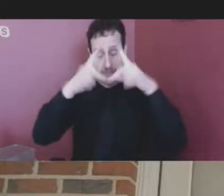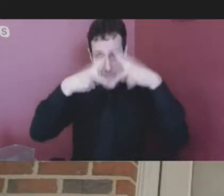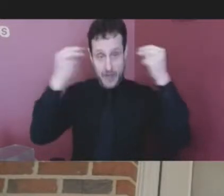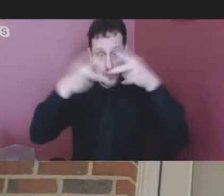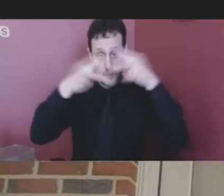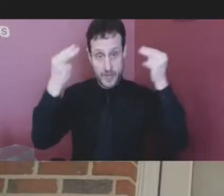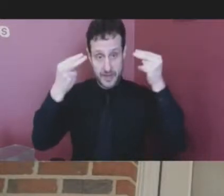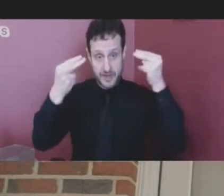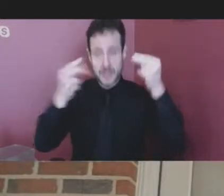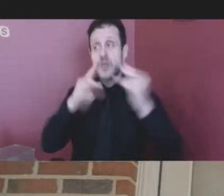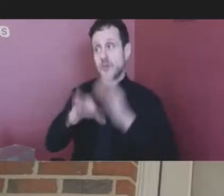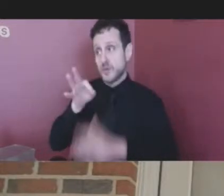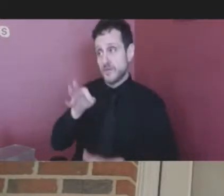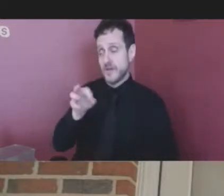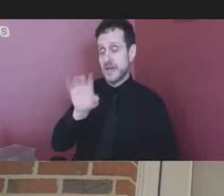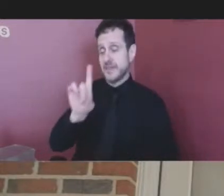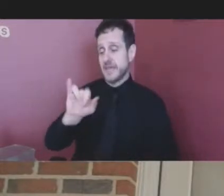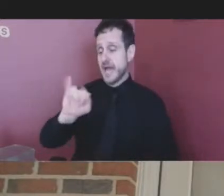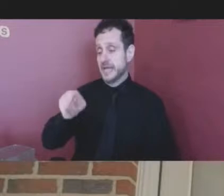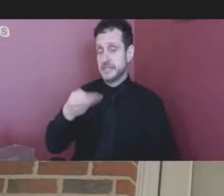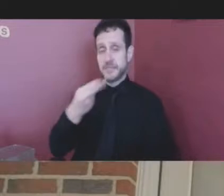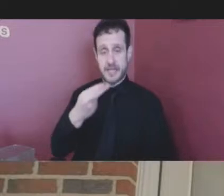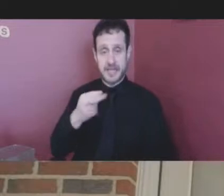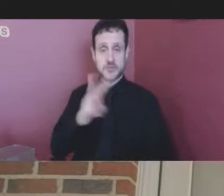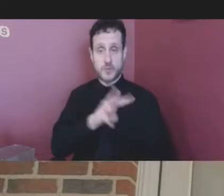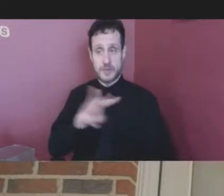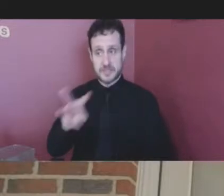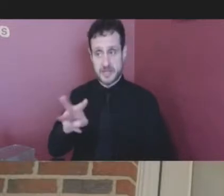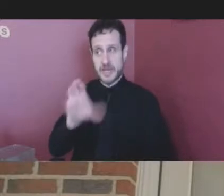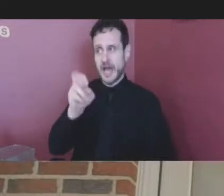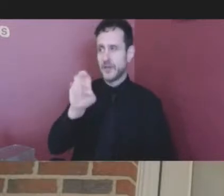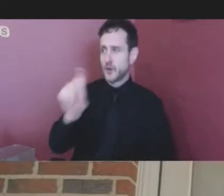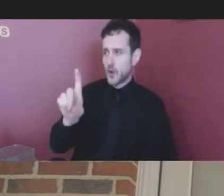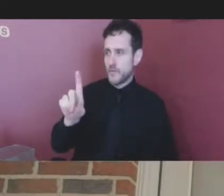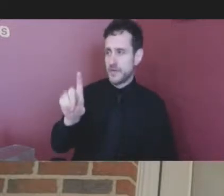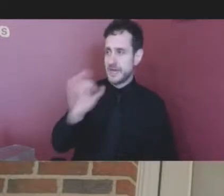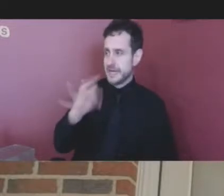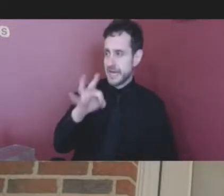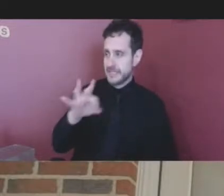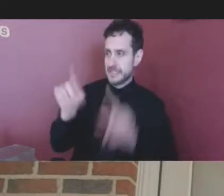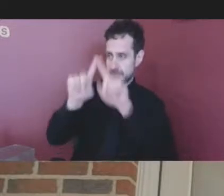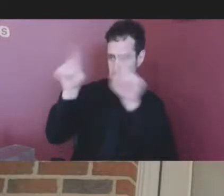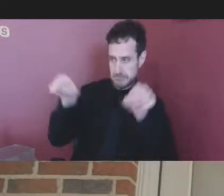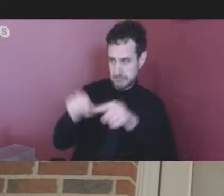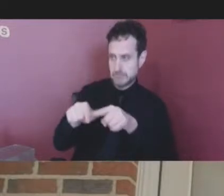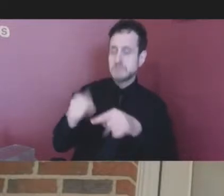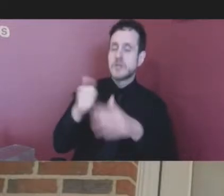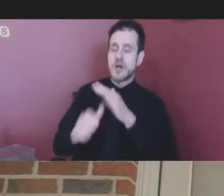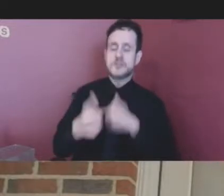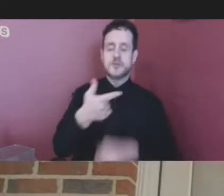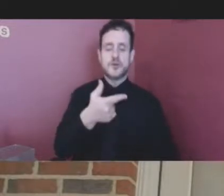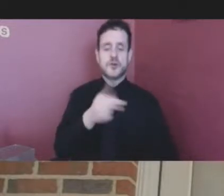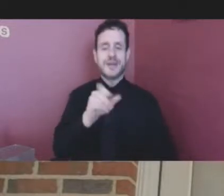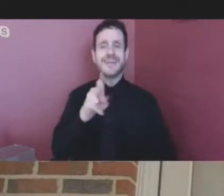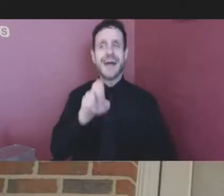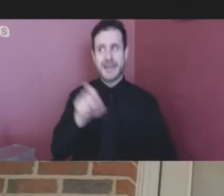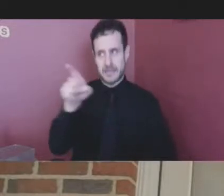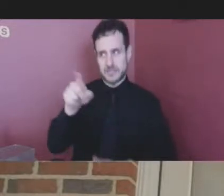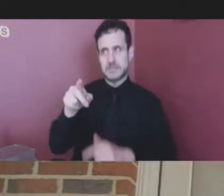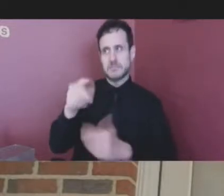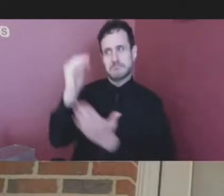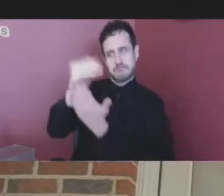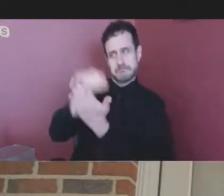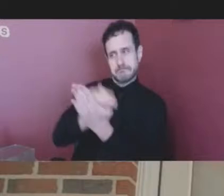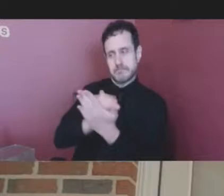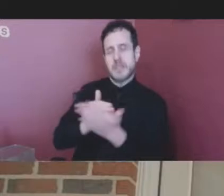website on the COVID-19 page under guidance. For Halloween, we are encouraging people to find ways